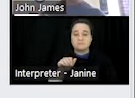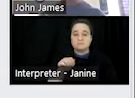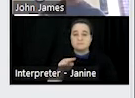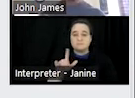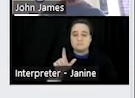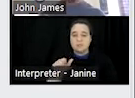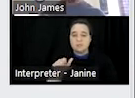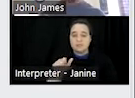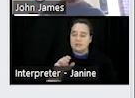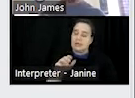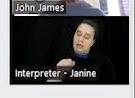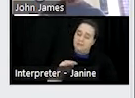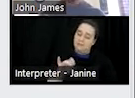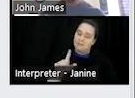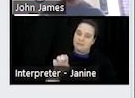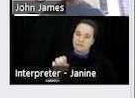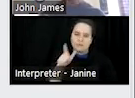are you connected with at college?